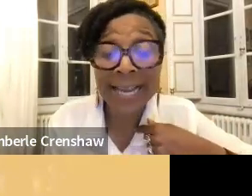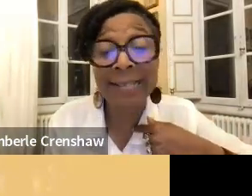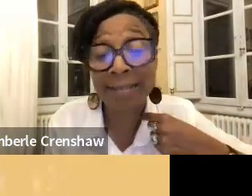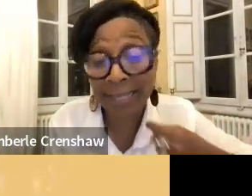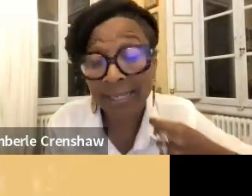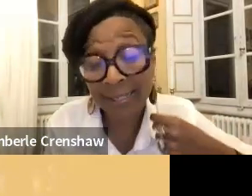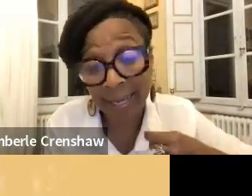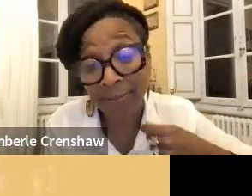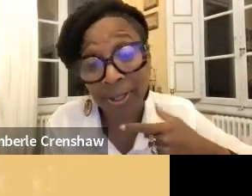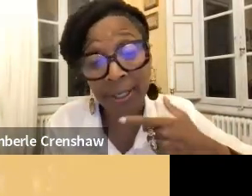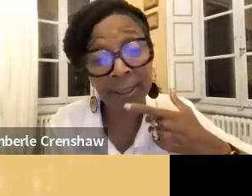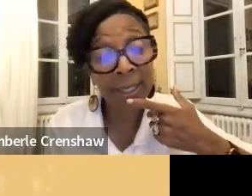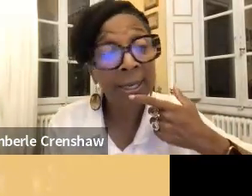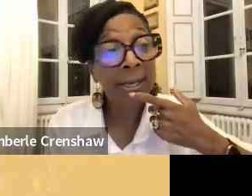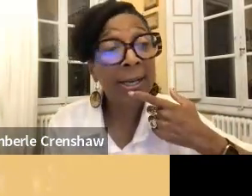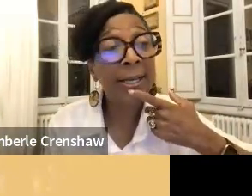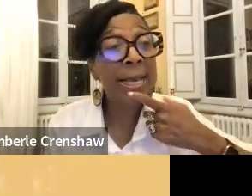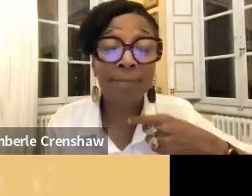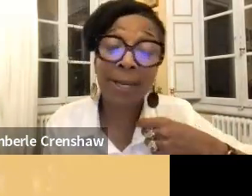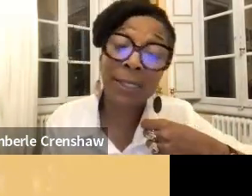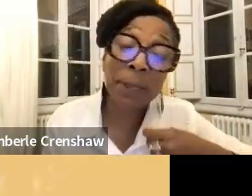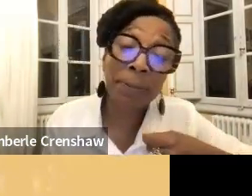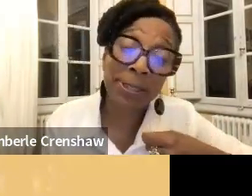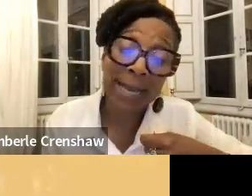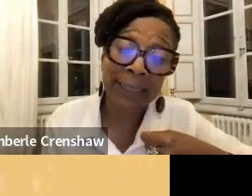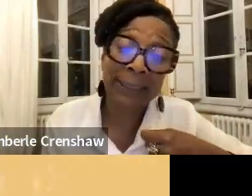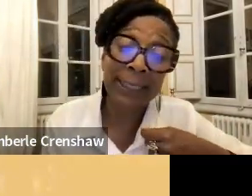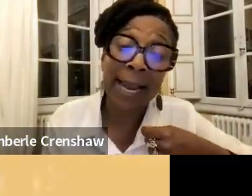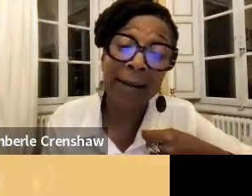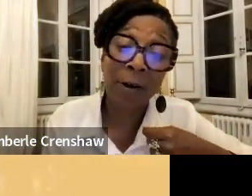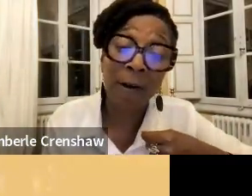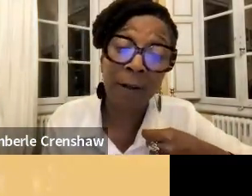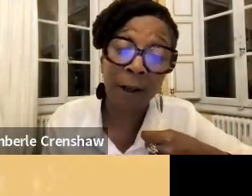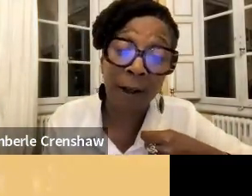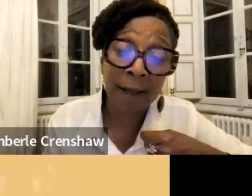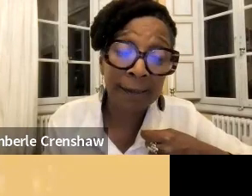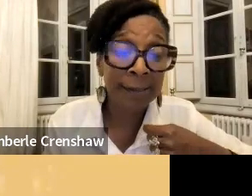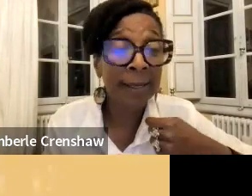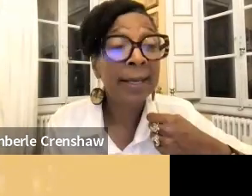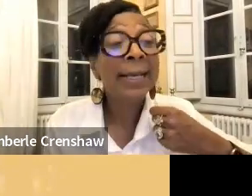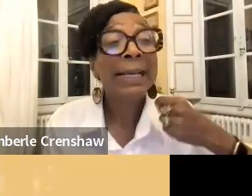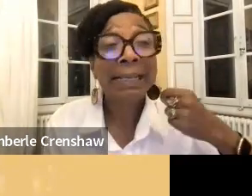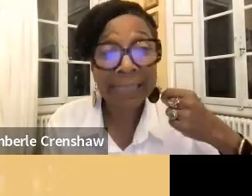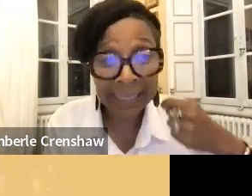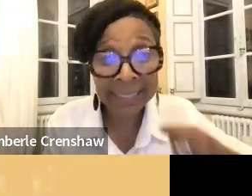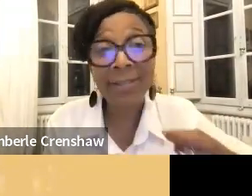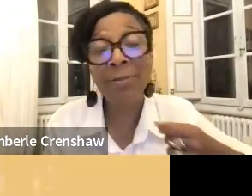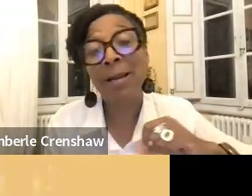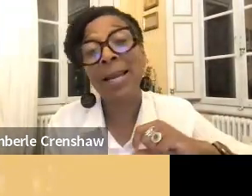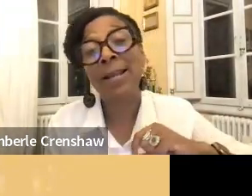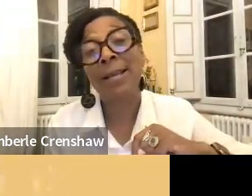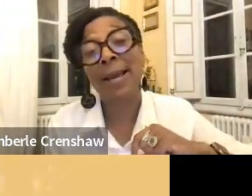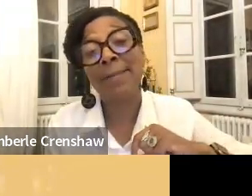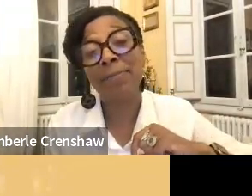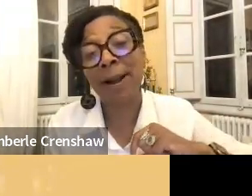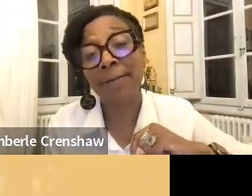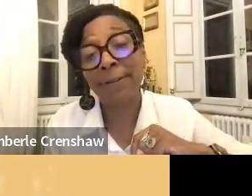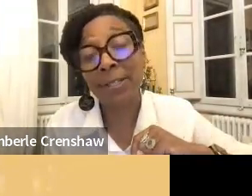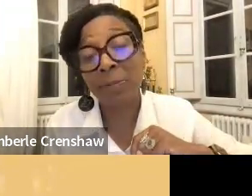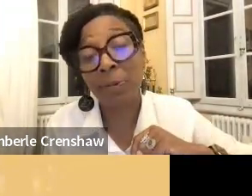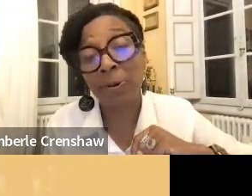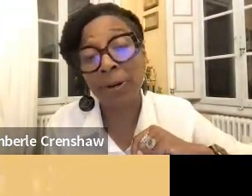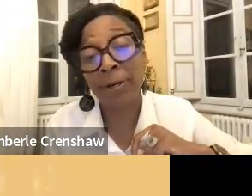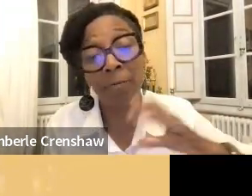child as the subject that must be protected at all costs is the way that